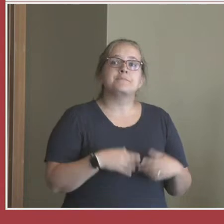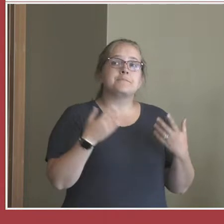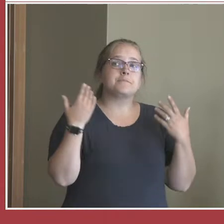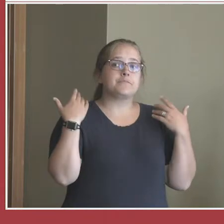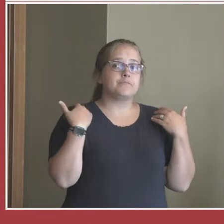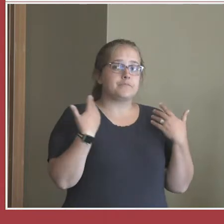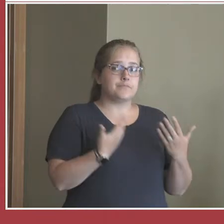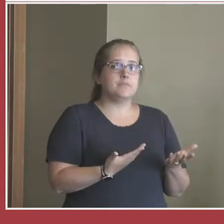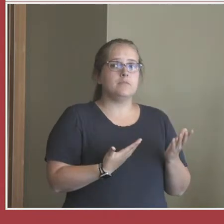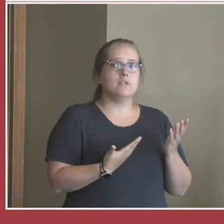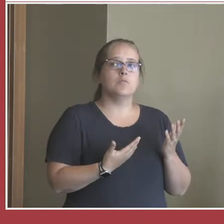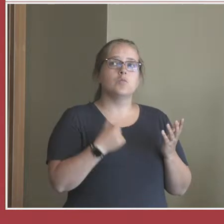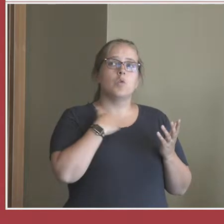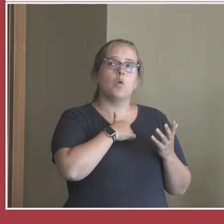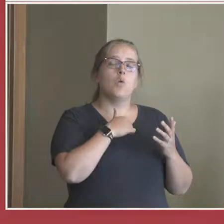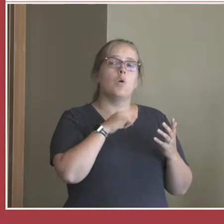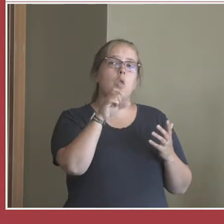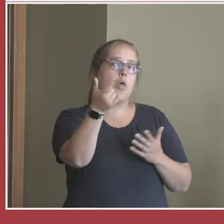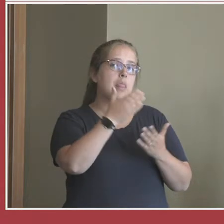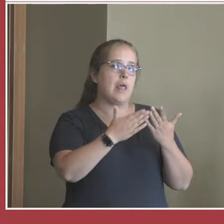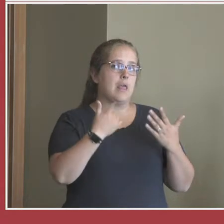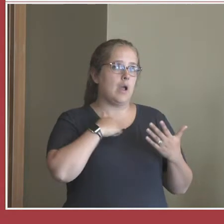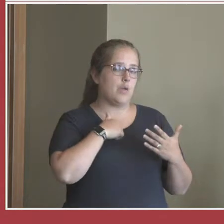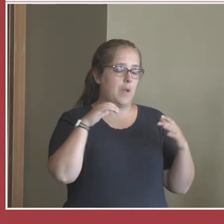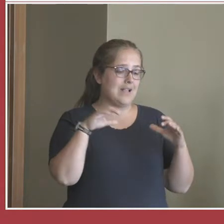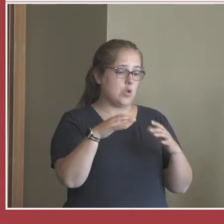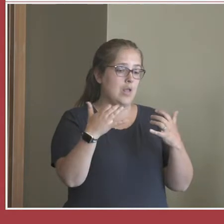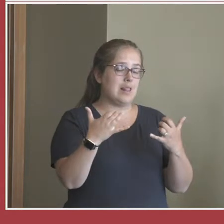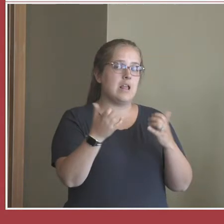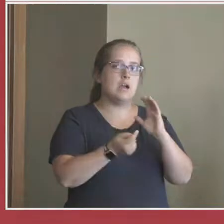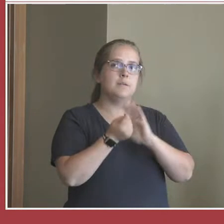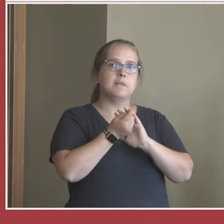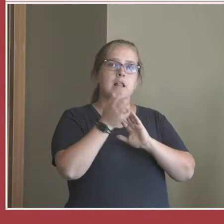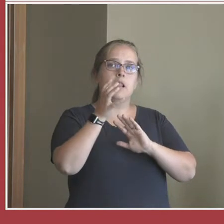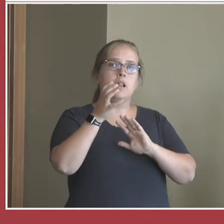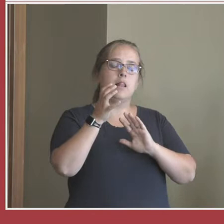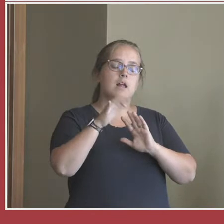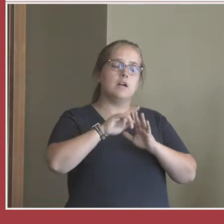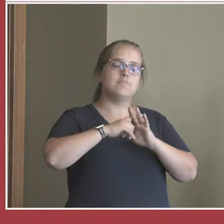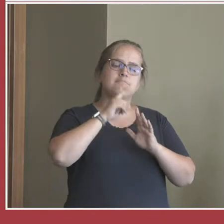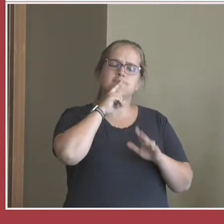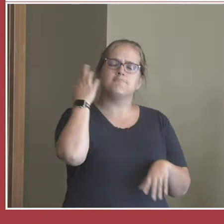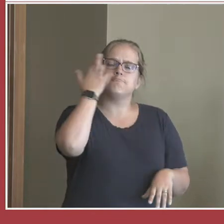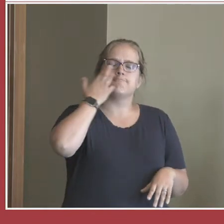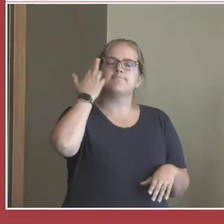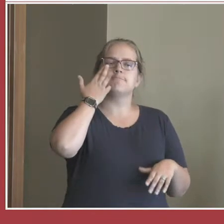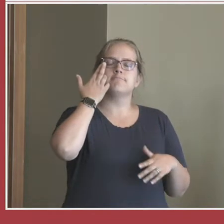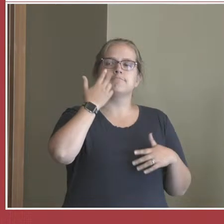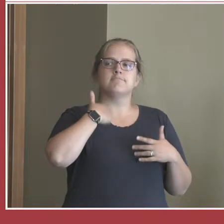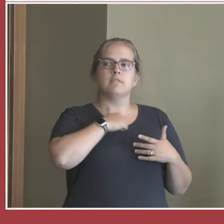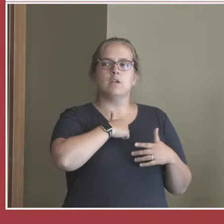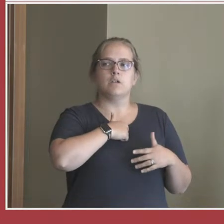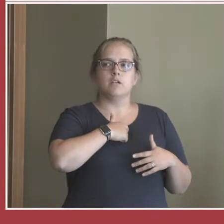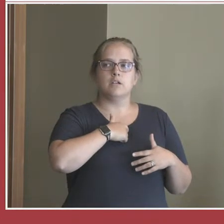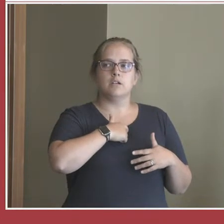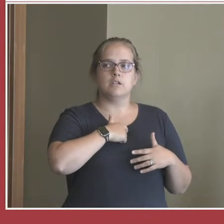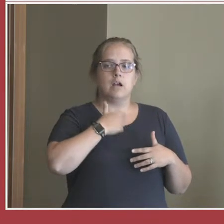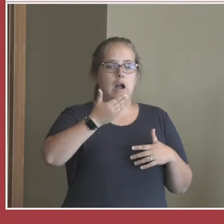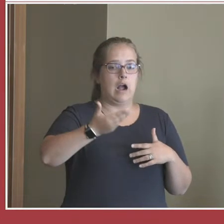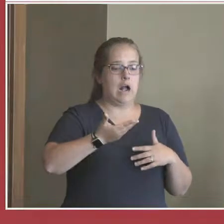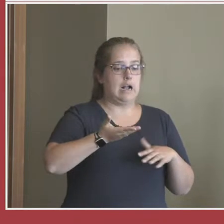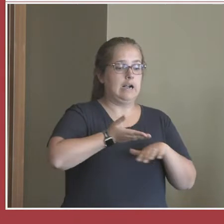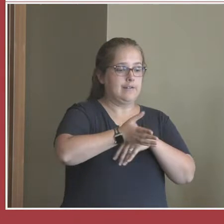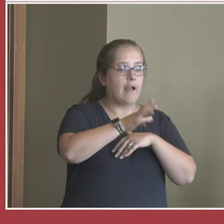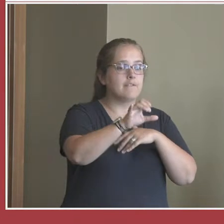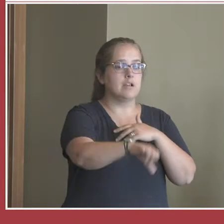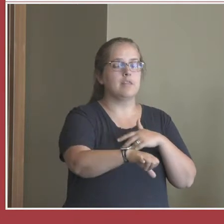This is, so we also, the other thing we did at this time as that began is we realized we were hired then after that to